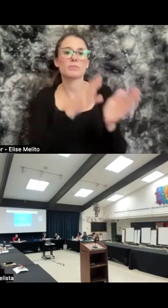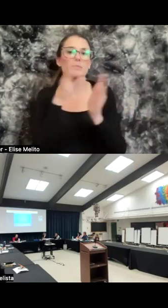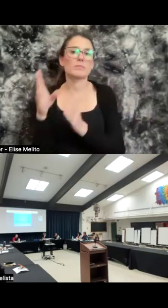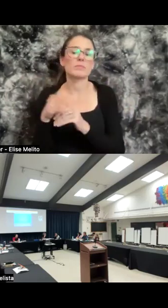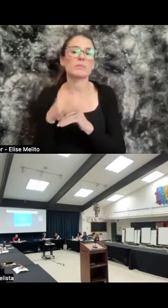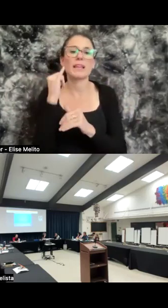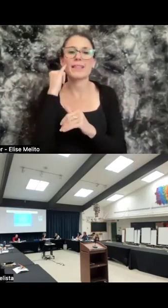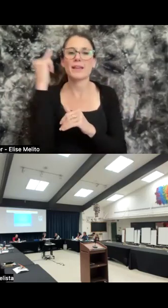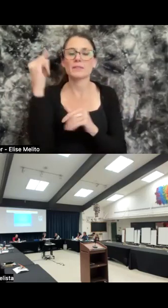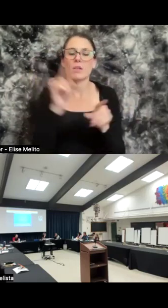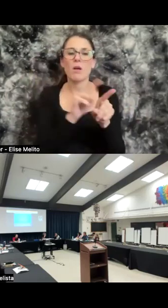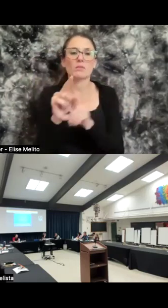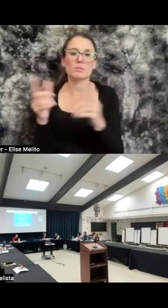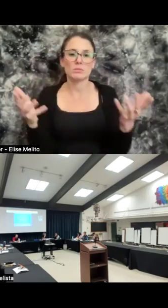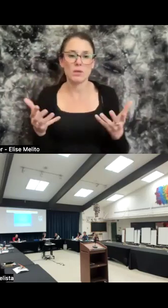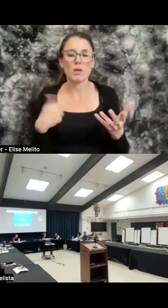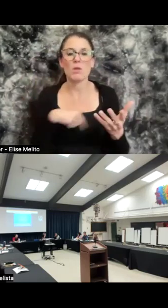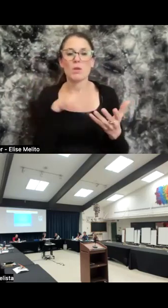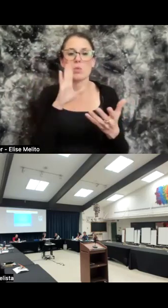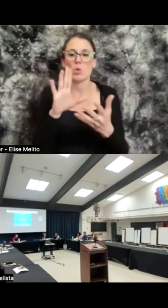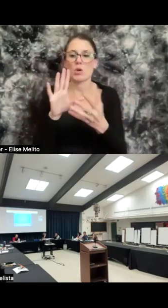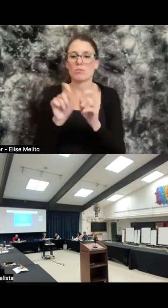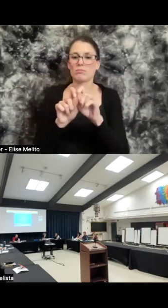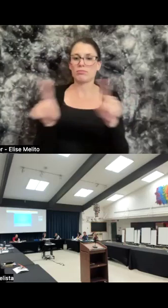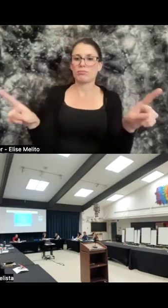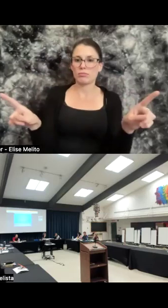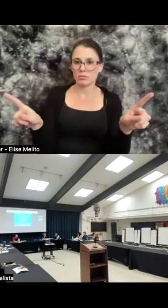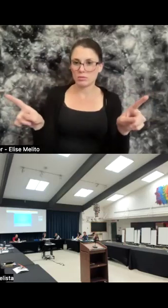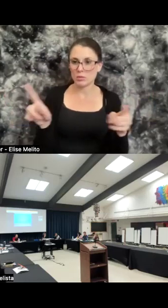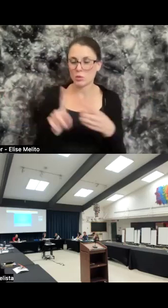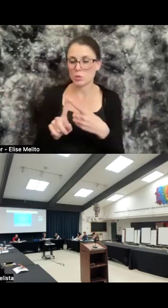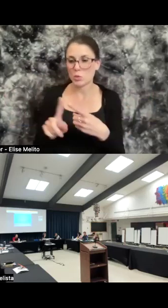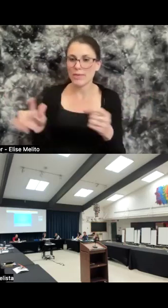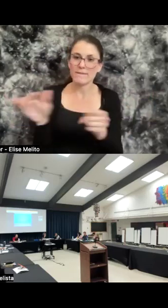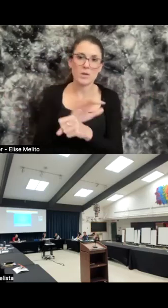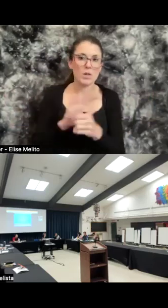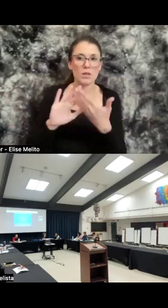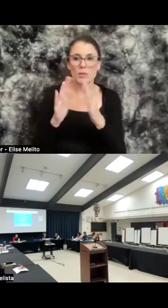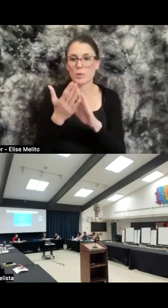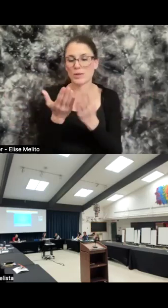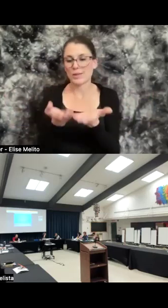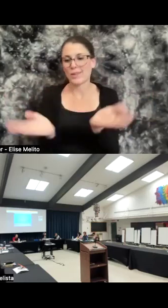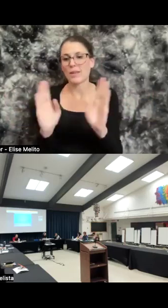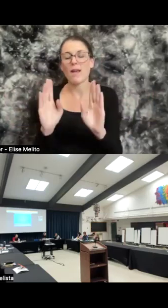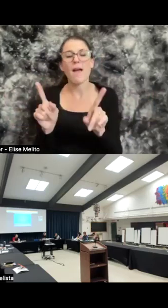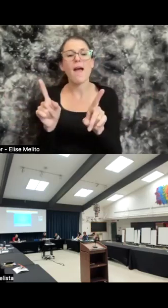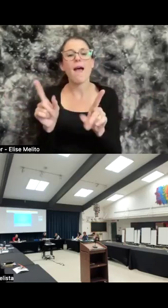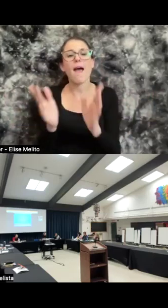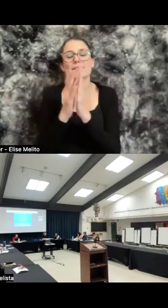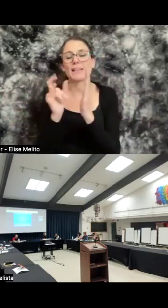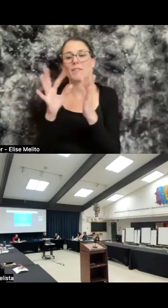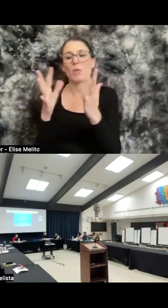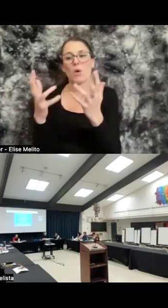The idea also would be that we would message the entire community, asking about being in focus groups, but with WASC coming